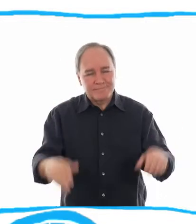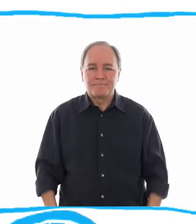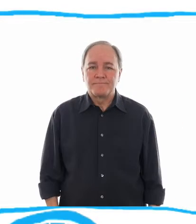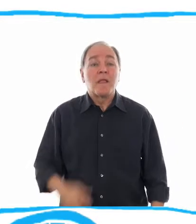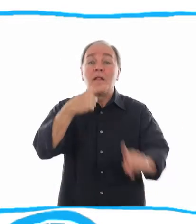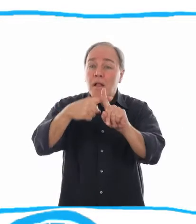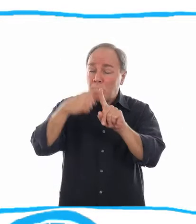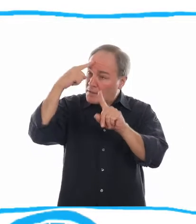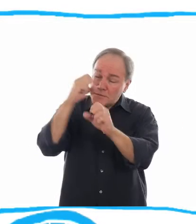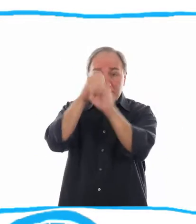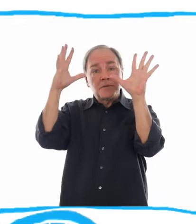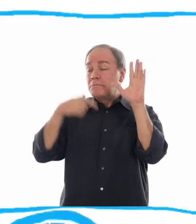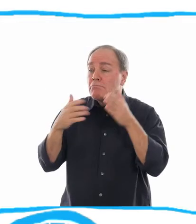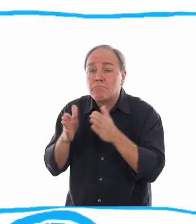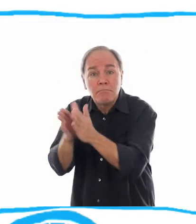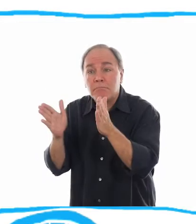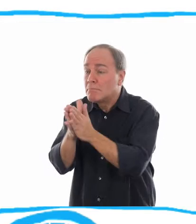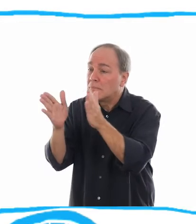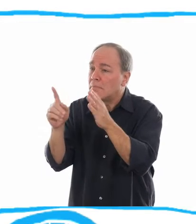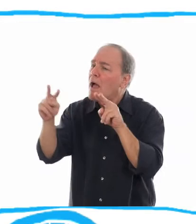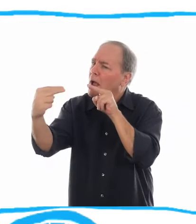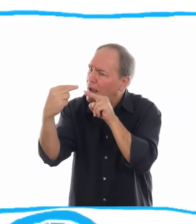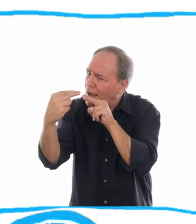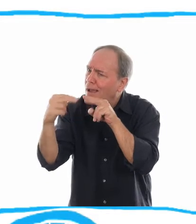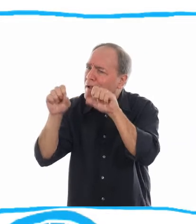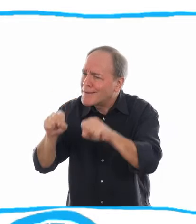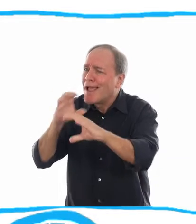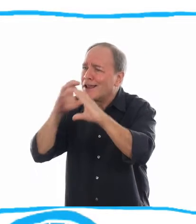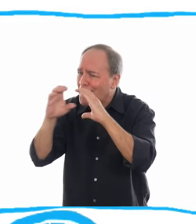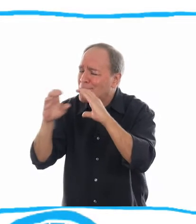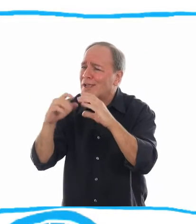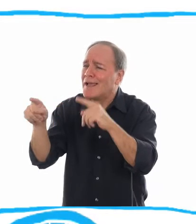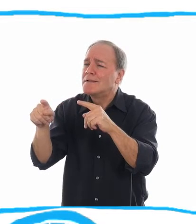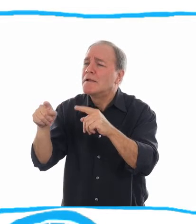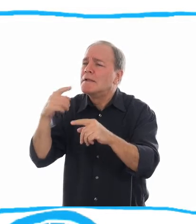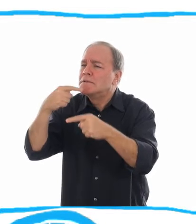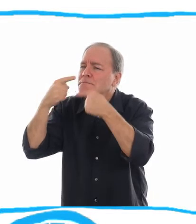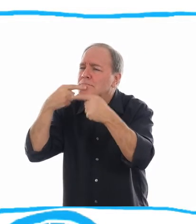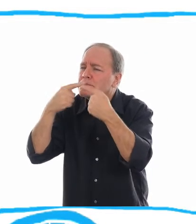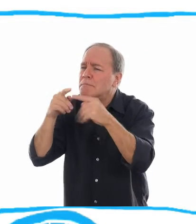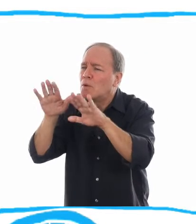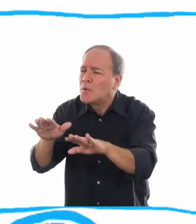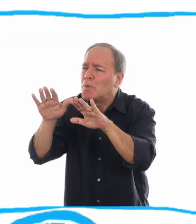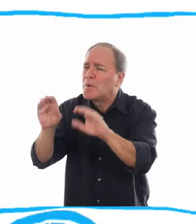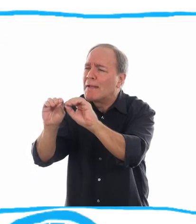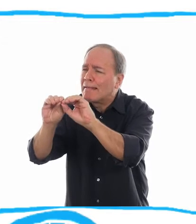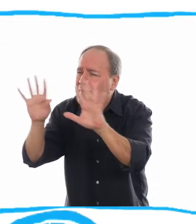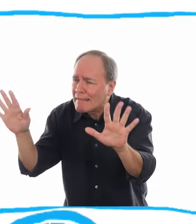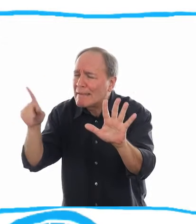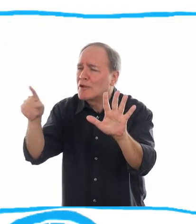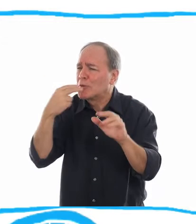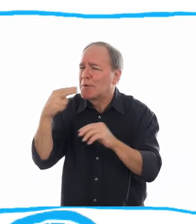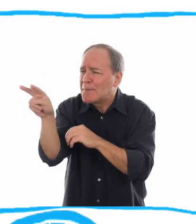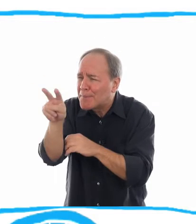or stupid. When people are not surprised that I look at their face and ask them